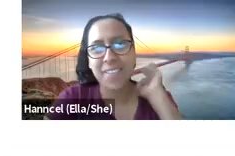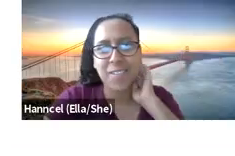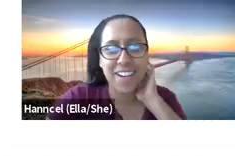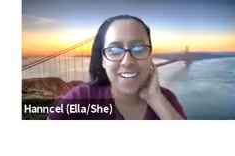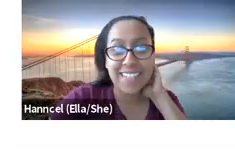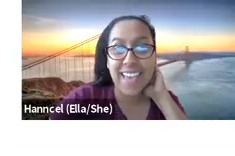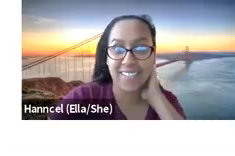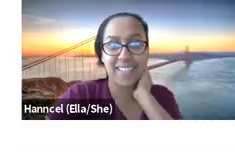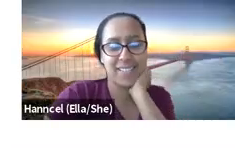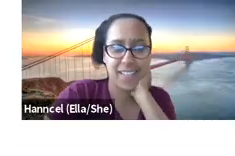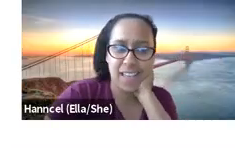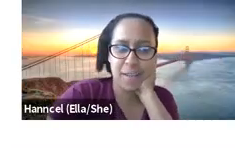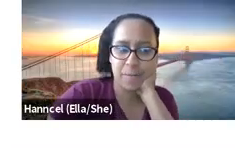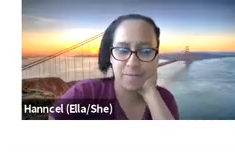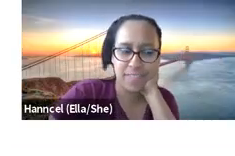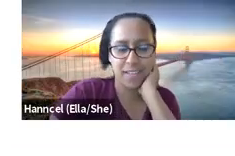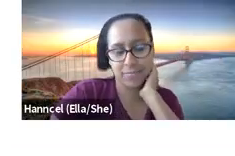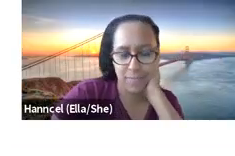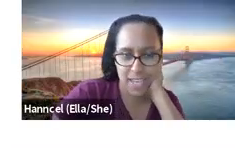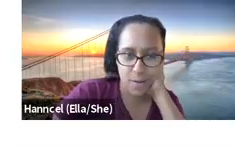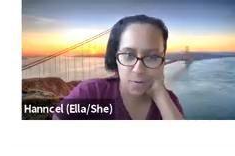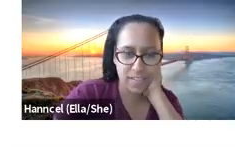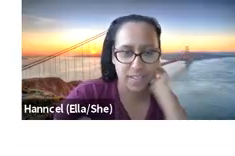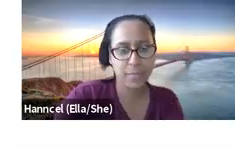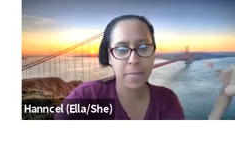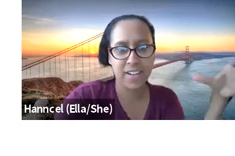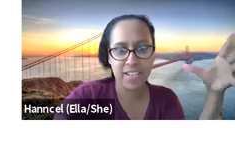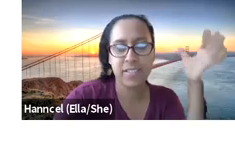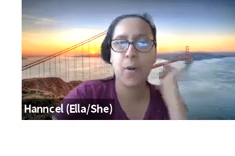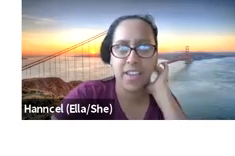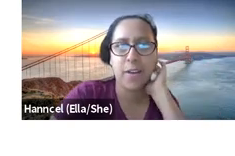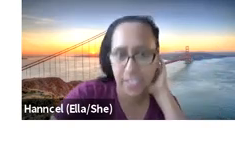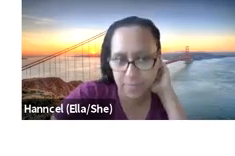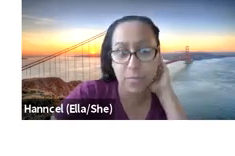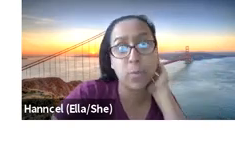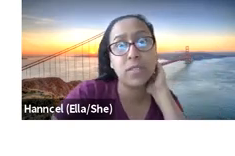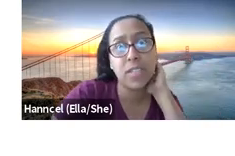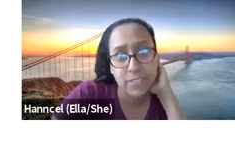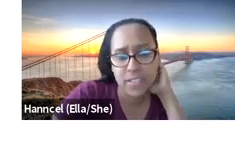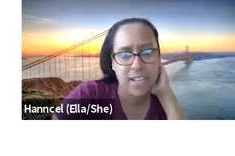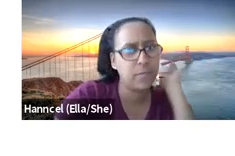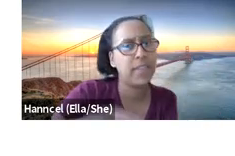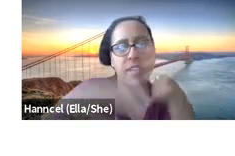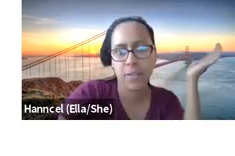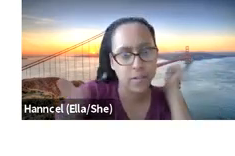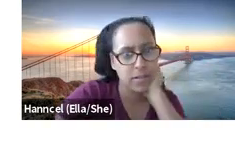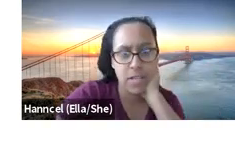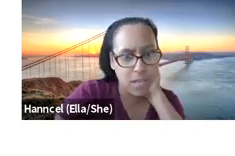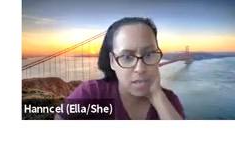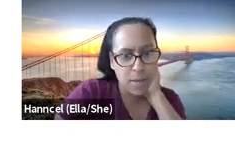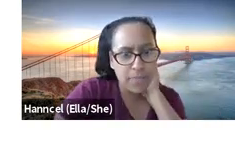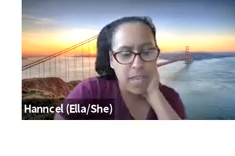This is Hansel here. Yes. Mia works primarily in Spokane County, but we love to connect with any